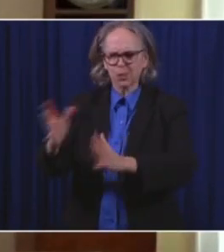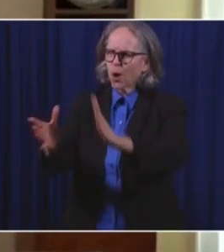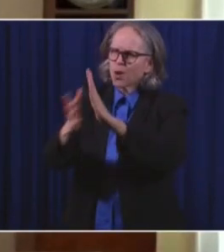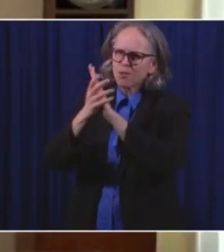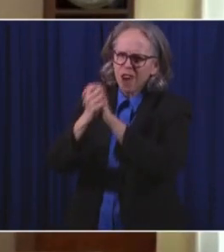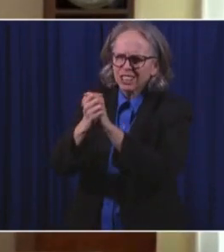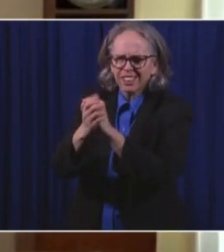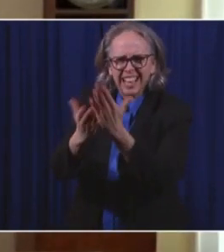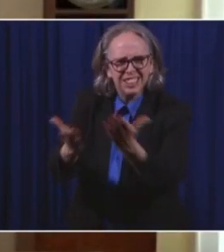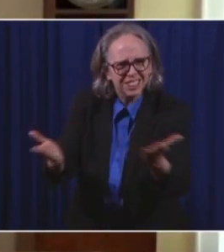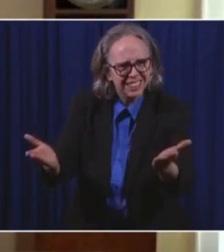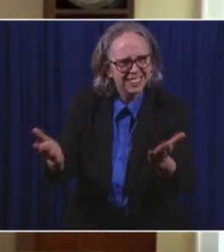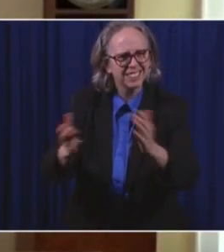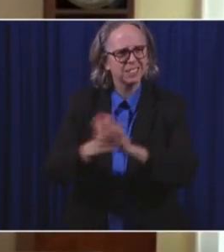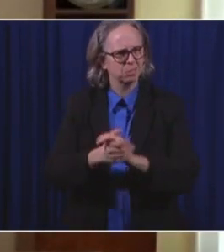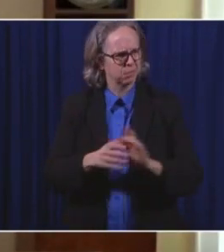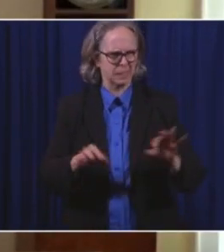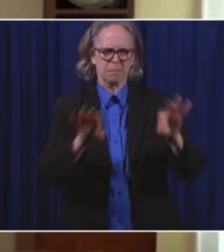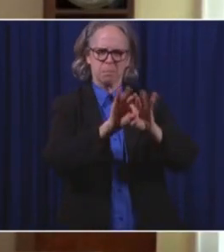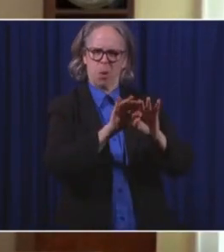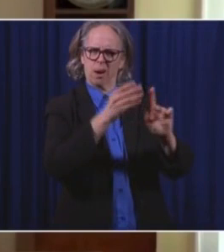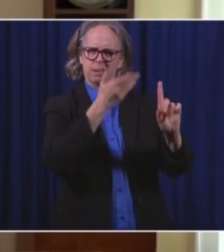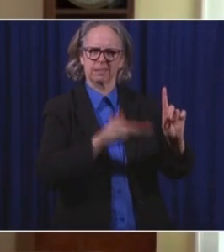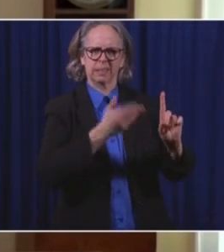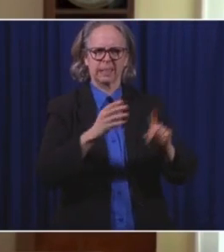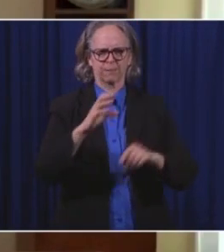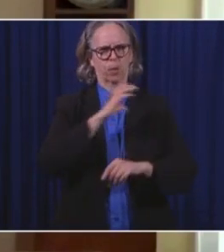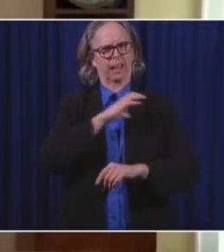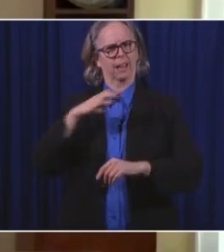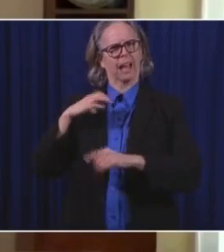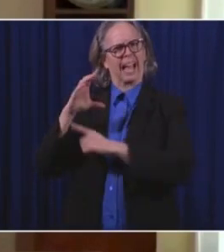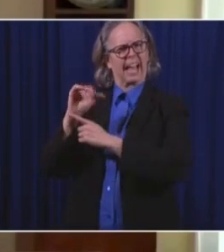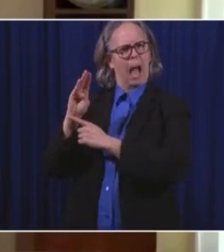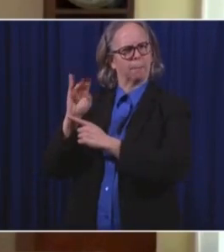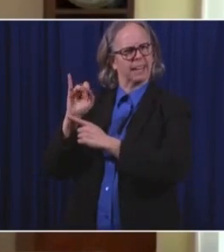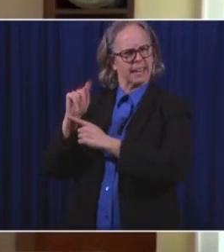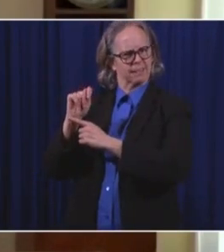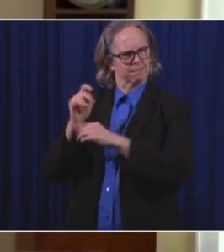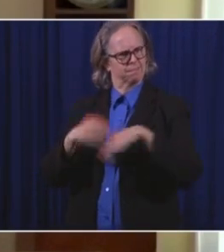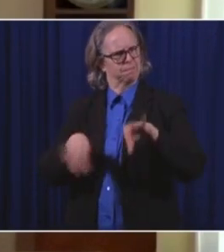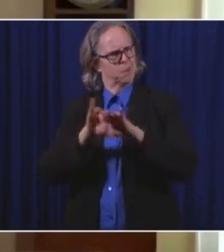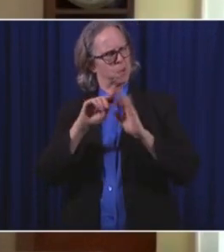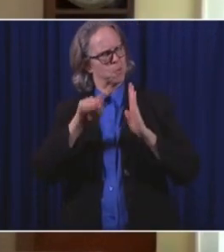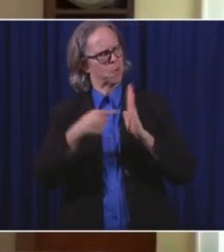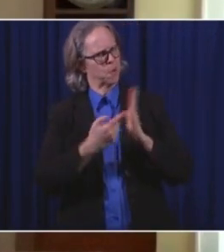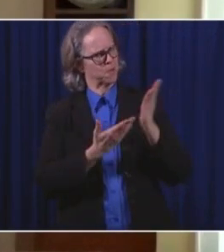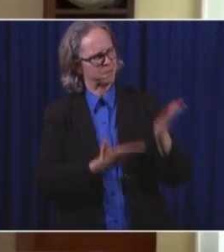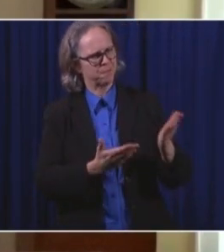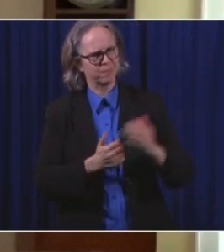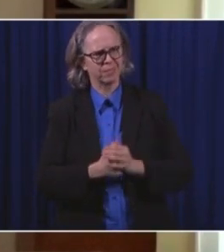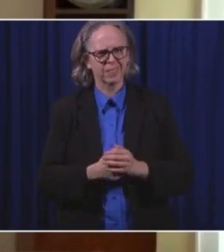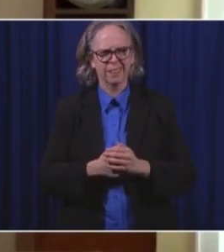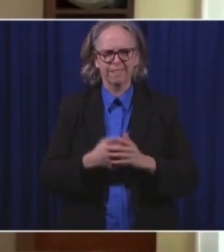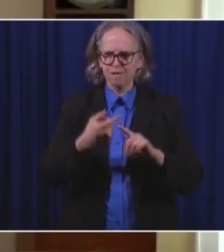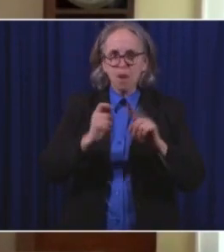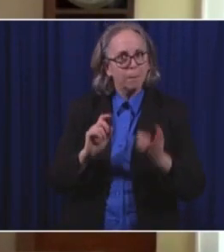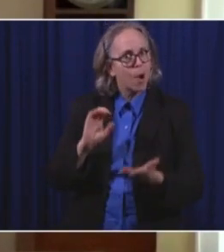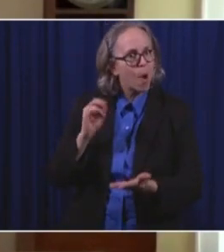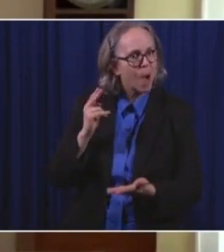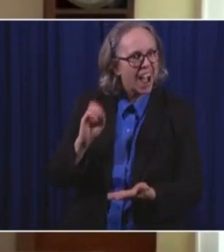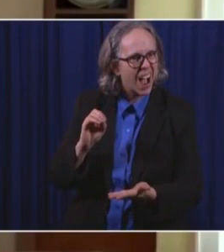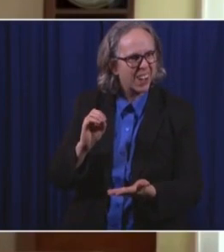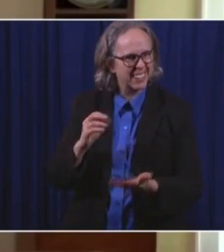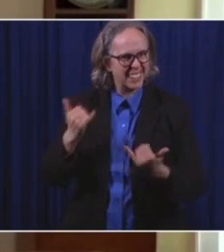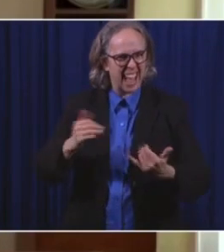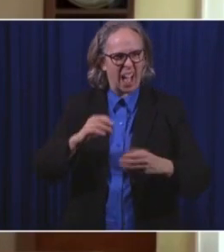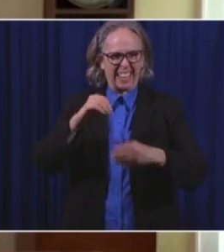very important cabinet position, and it's always a good thing to have an Ohioan in the cabinet. Eric, let's go to